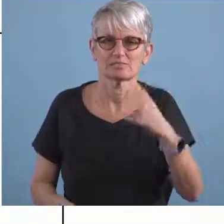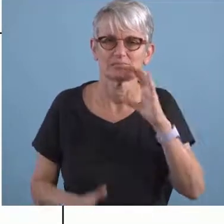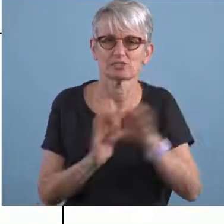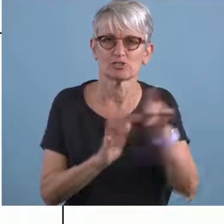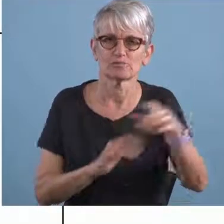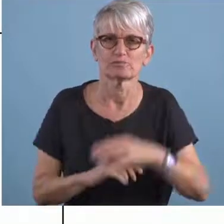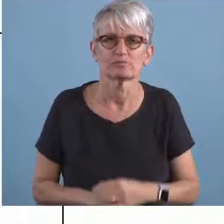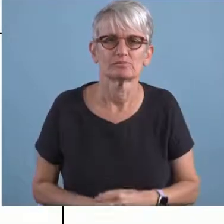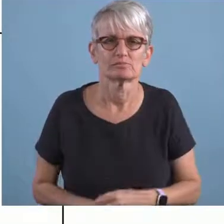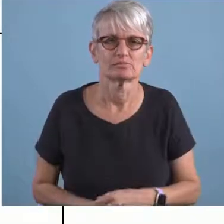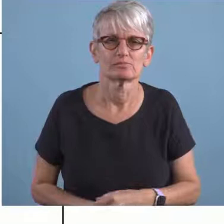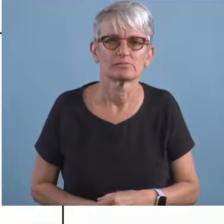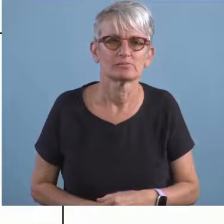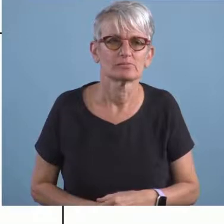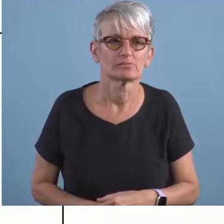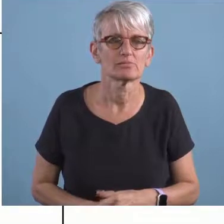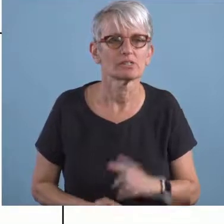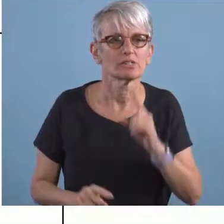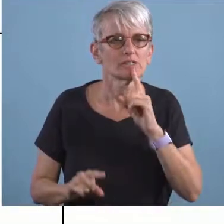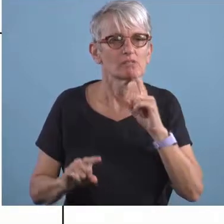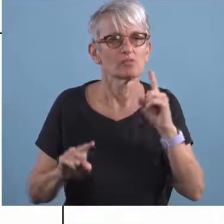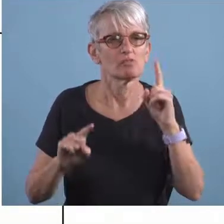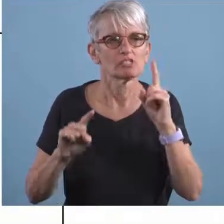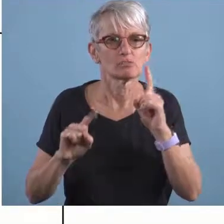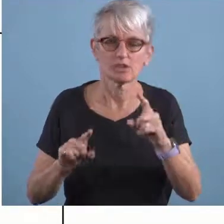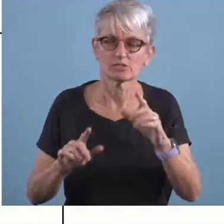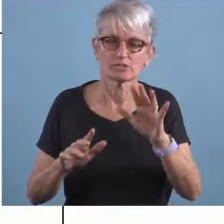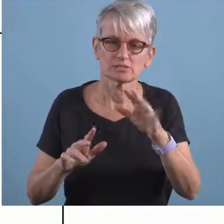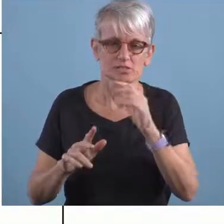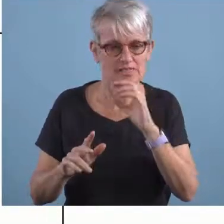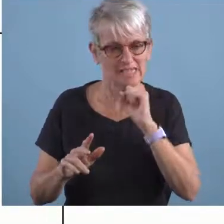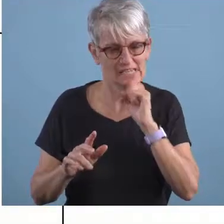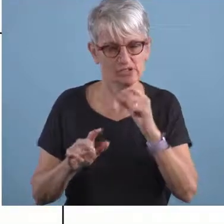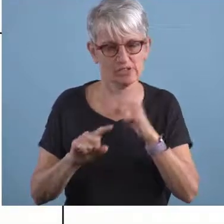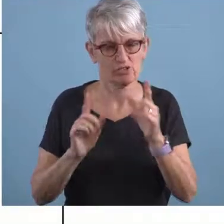You can see that the response differs by age, that's along the horizontal axis.